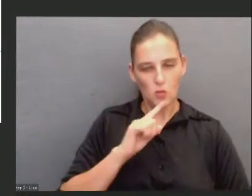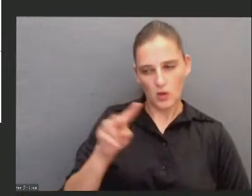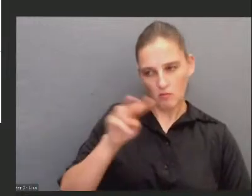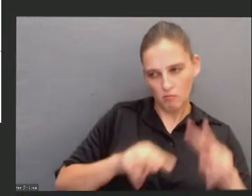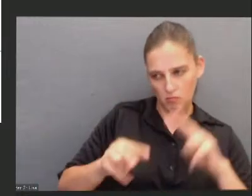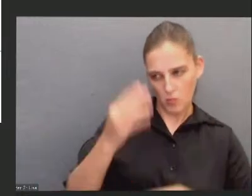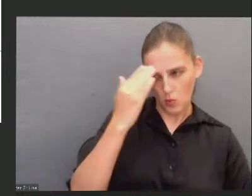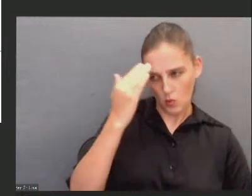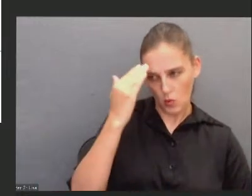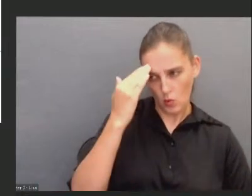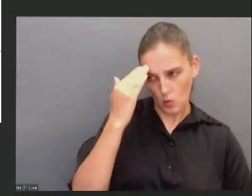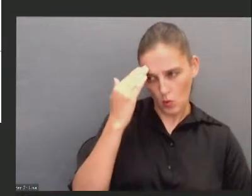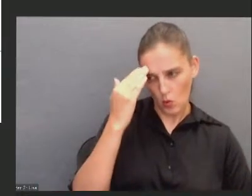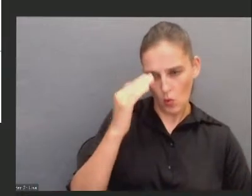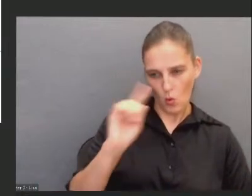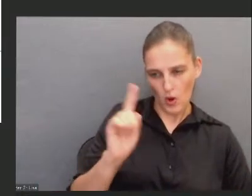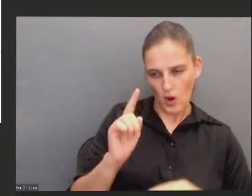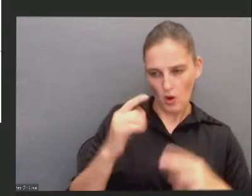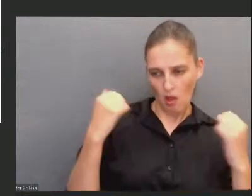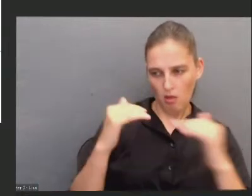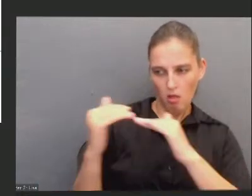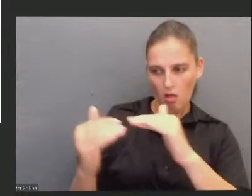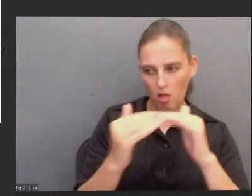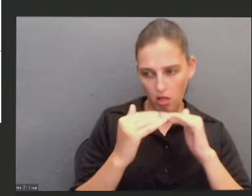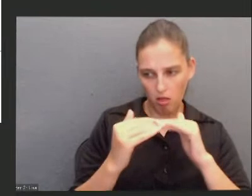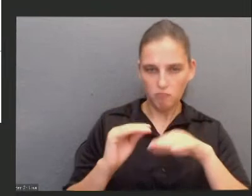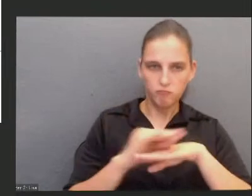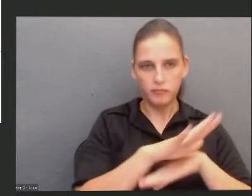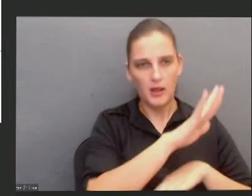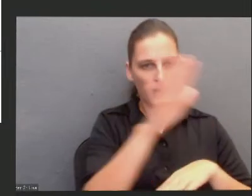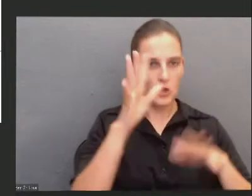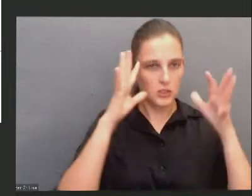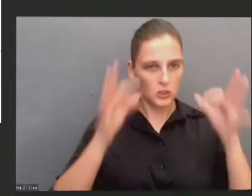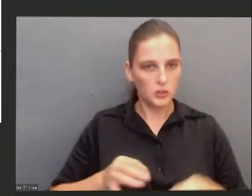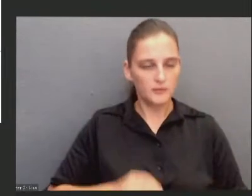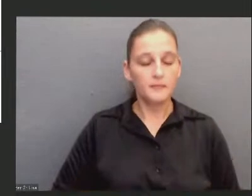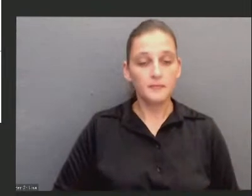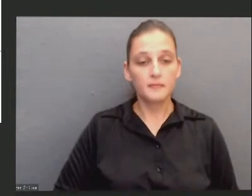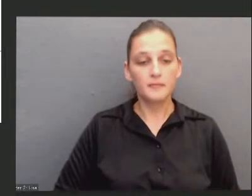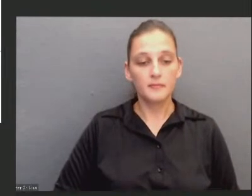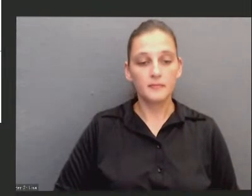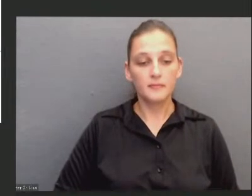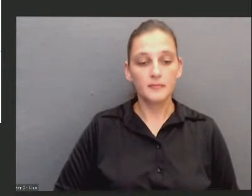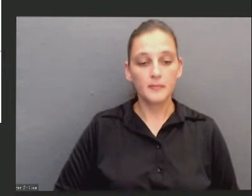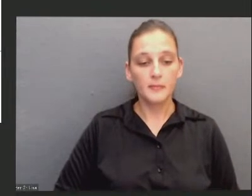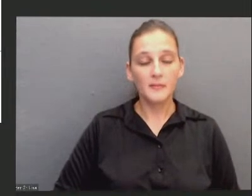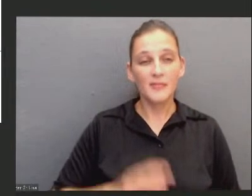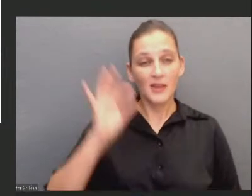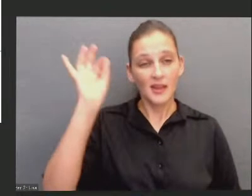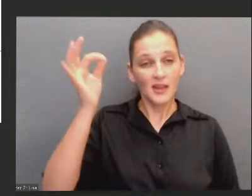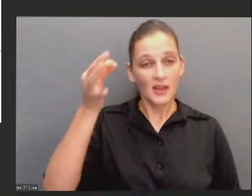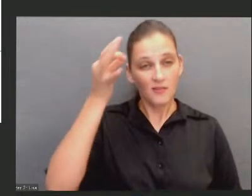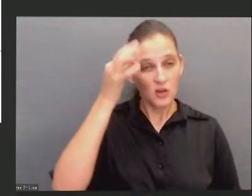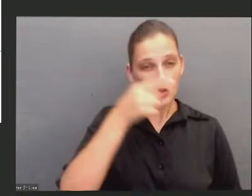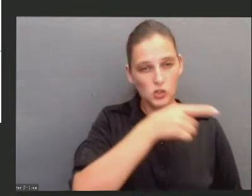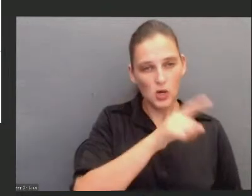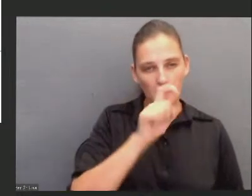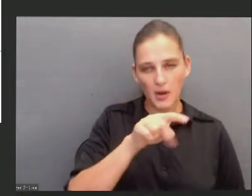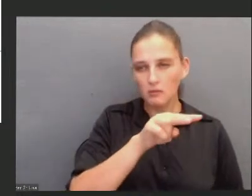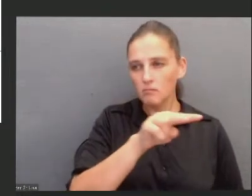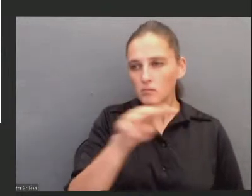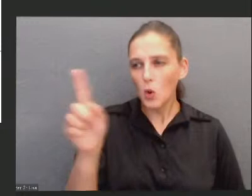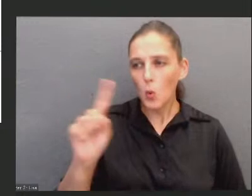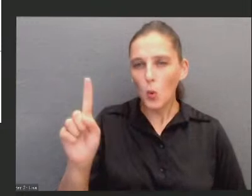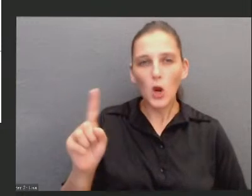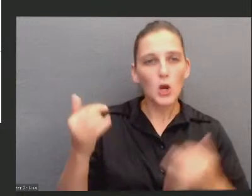actions. So all levels of government really have to identify and leverage existing sources of quantitative and qualitative